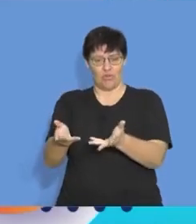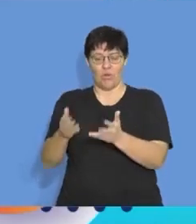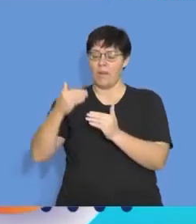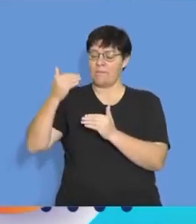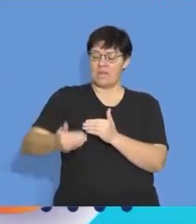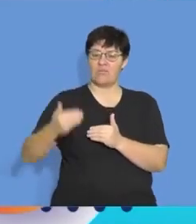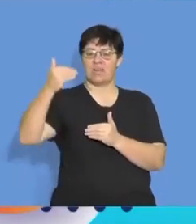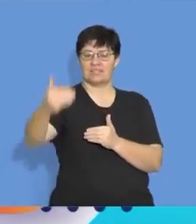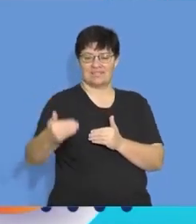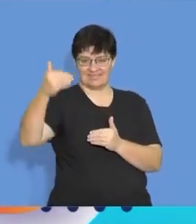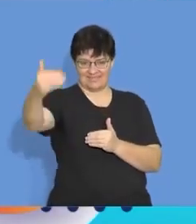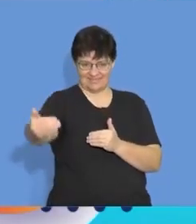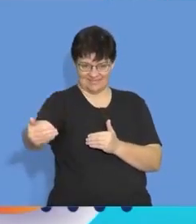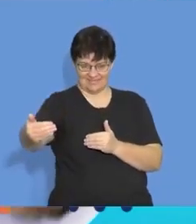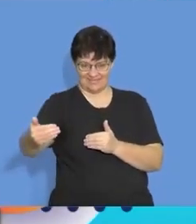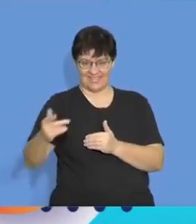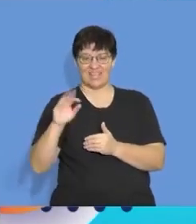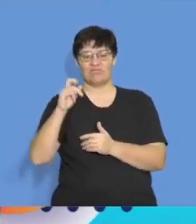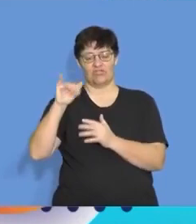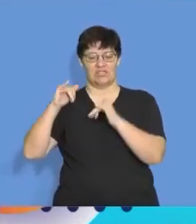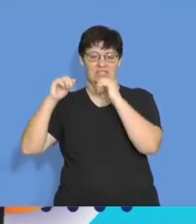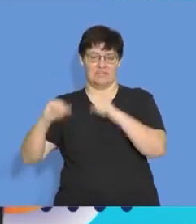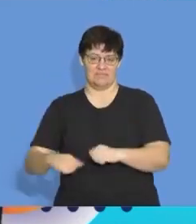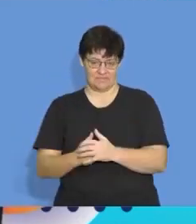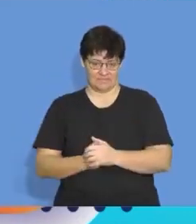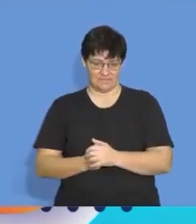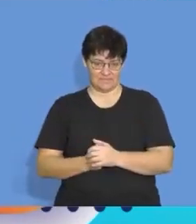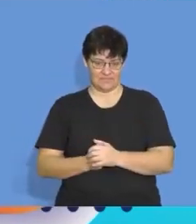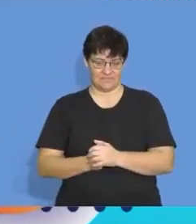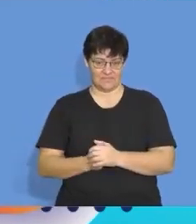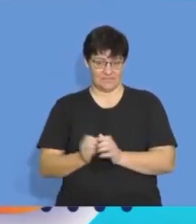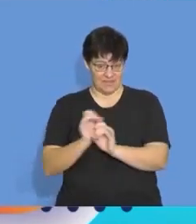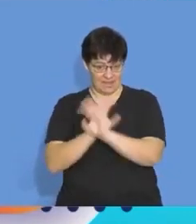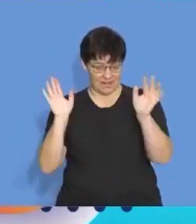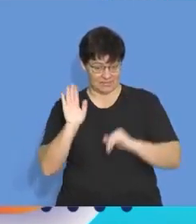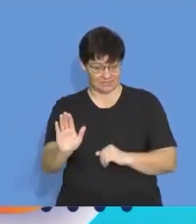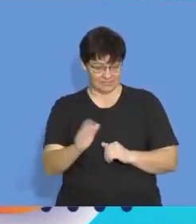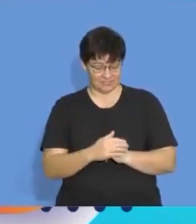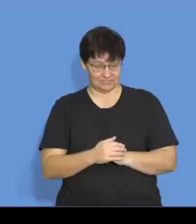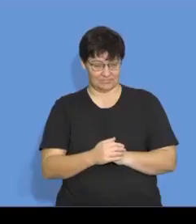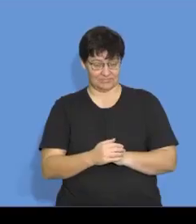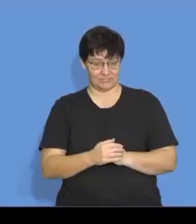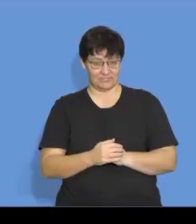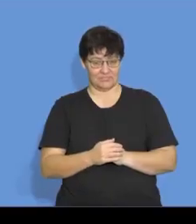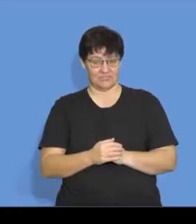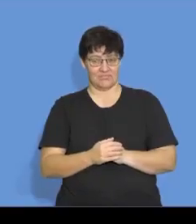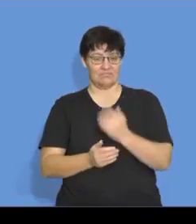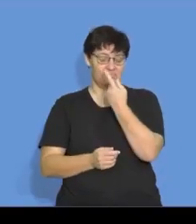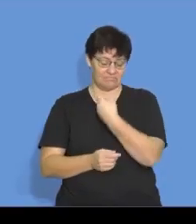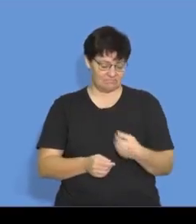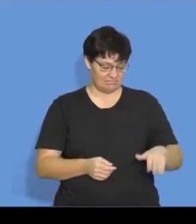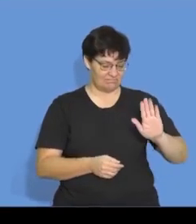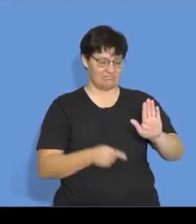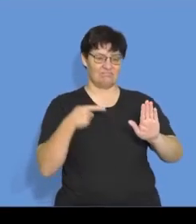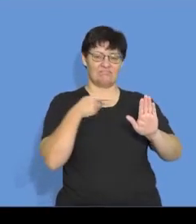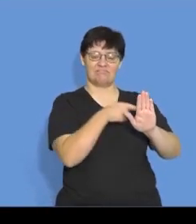the periodic inventory system. Okay, clear? Right, let's take that now and see